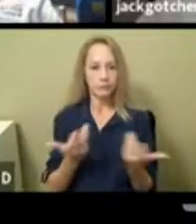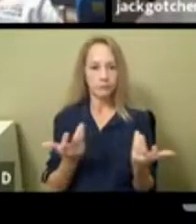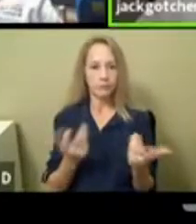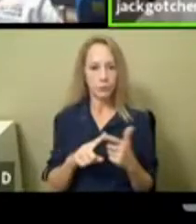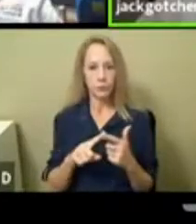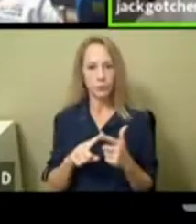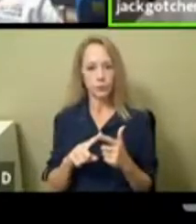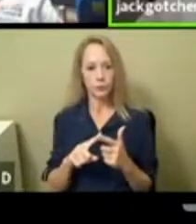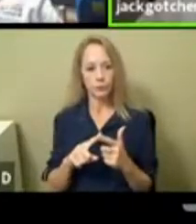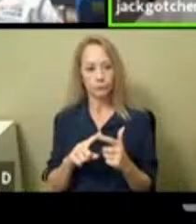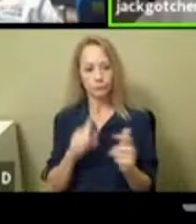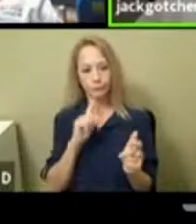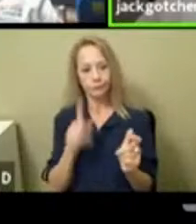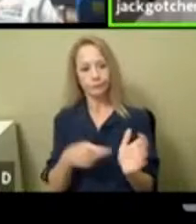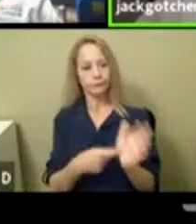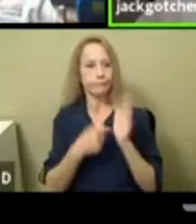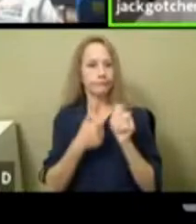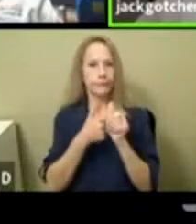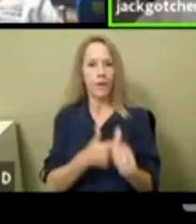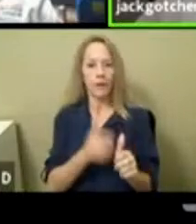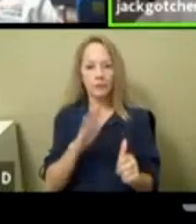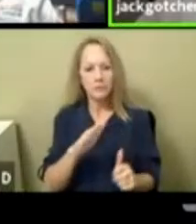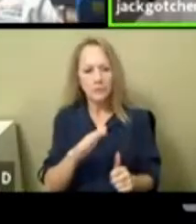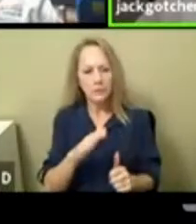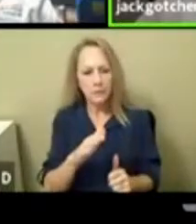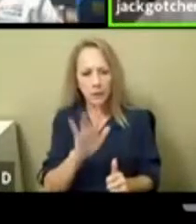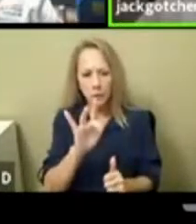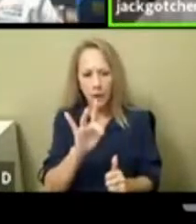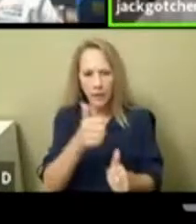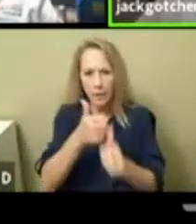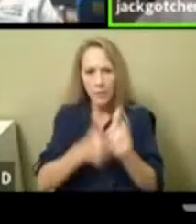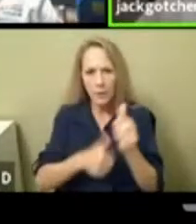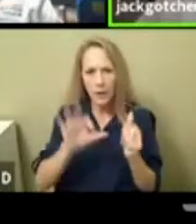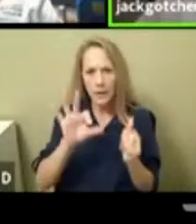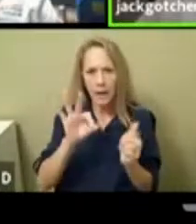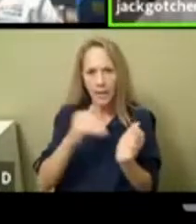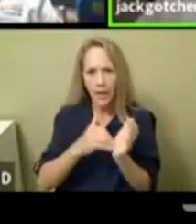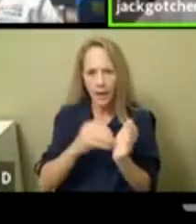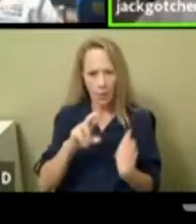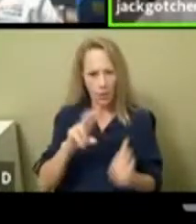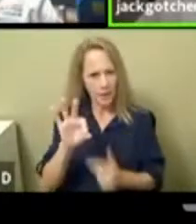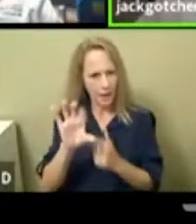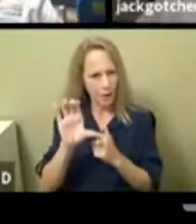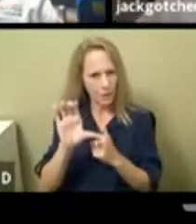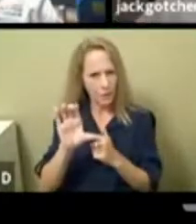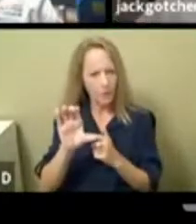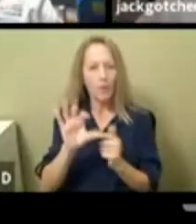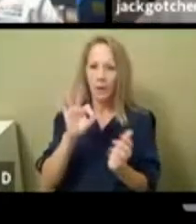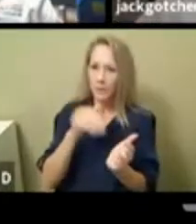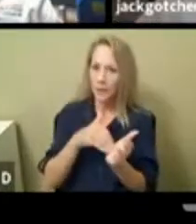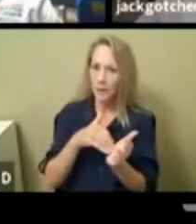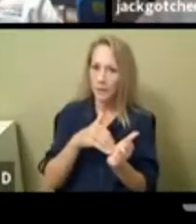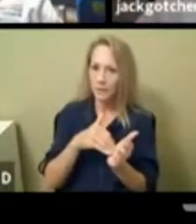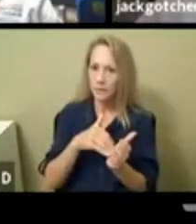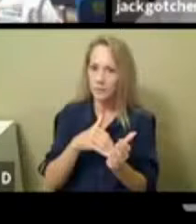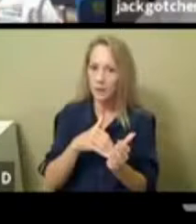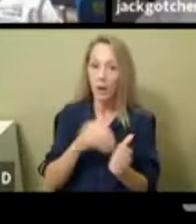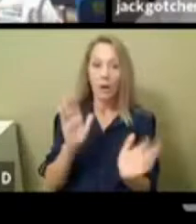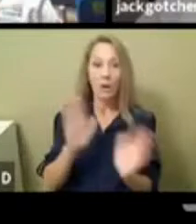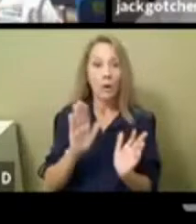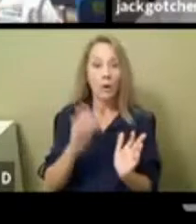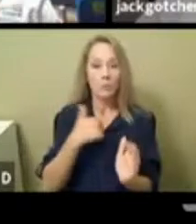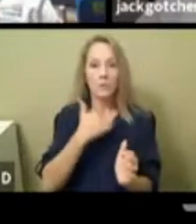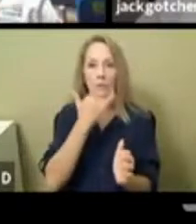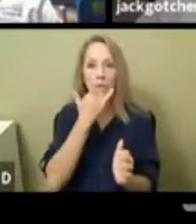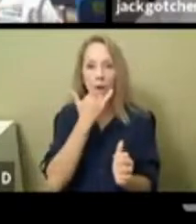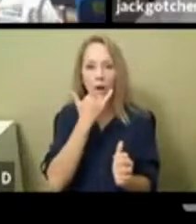Dr. Buchanan, to clarify, was that 25 per 9,000 or 25 per 900? 9,000. 900. I get it wrong every